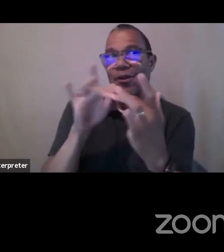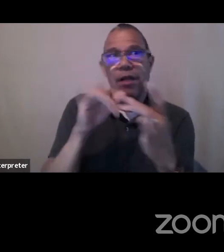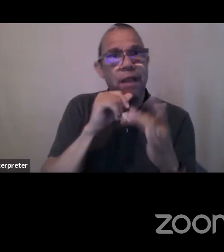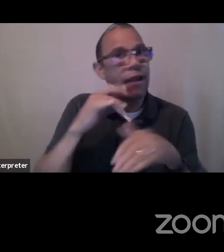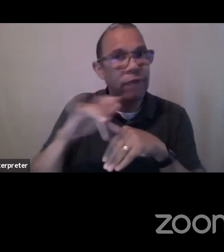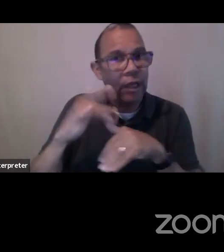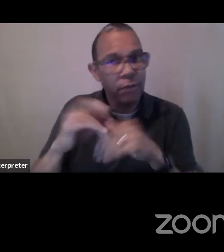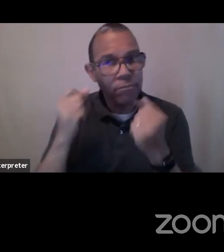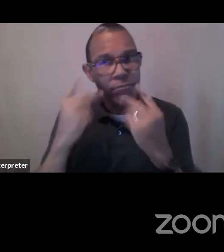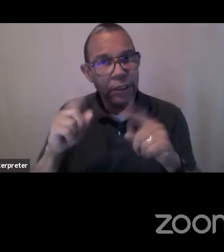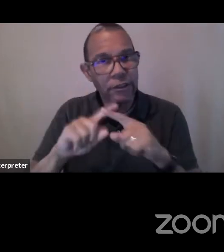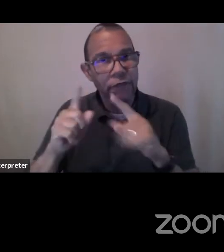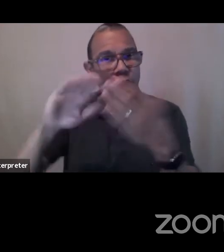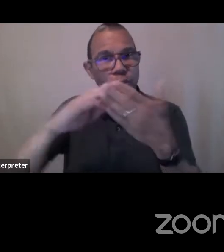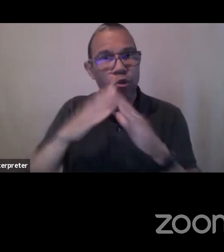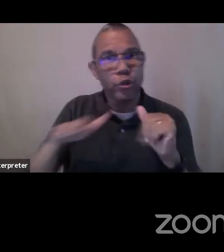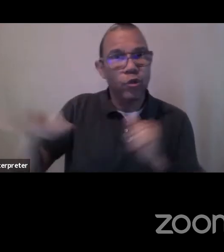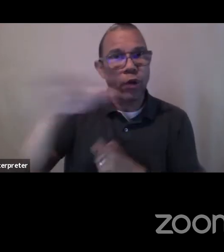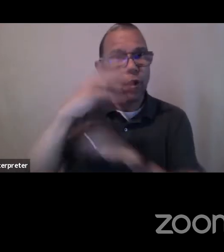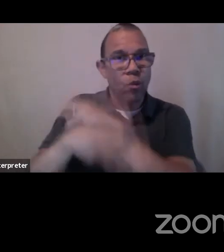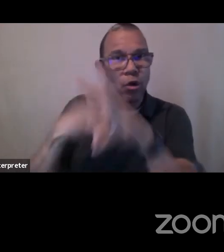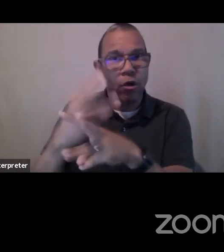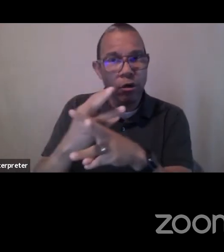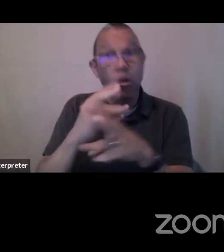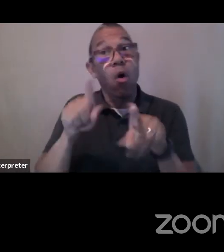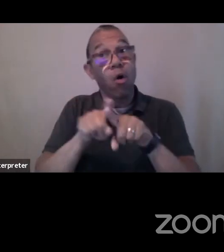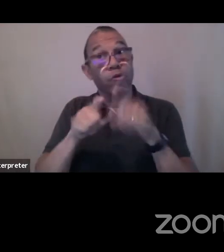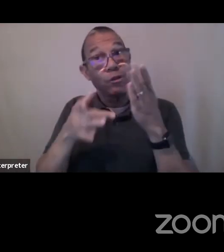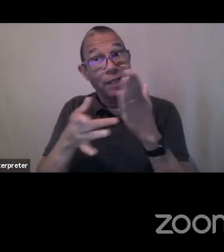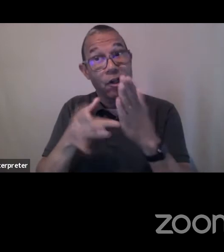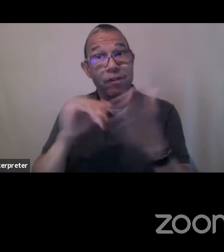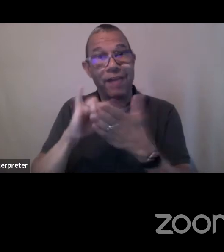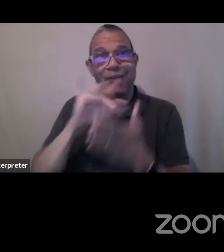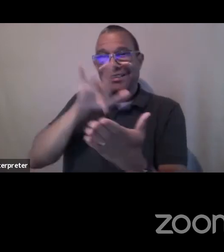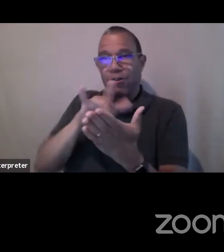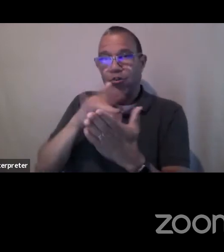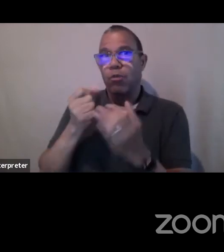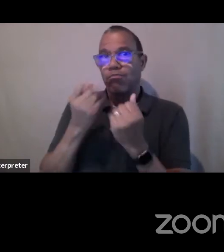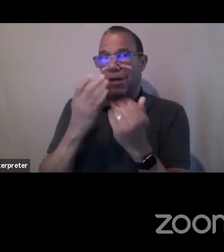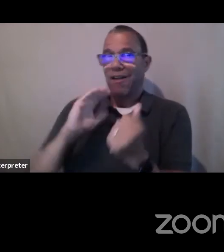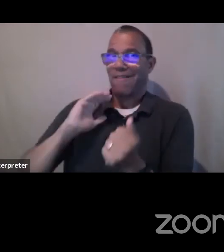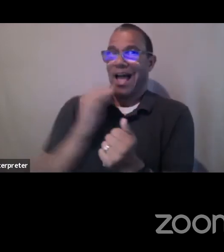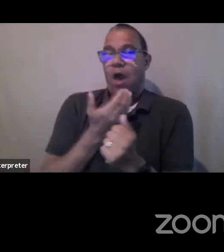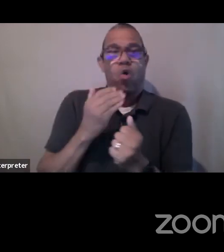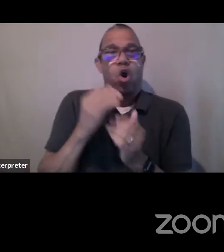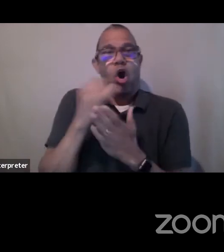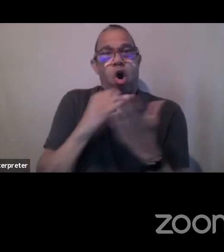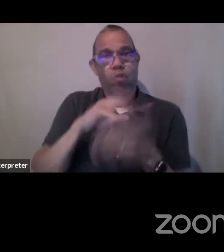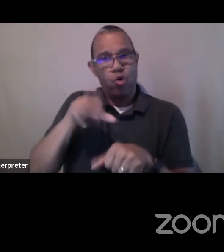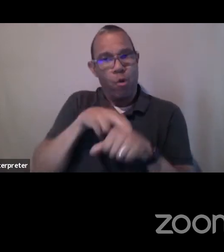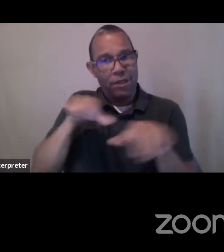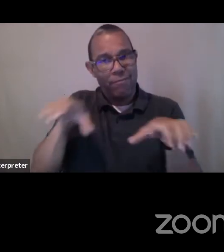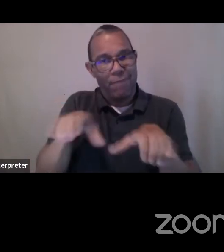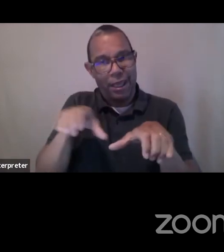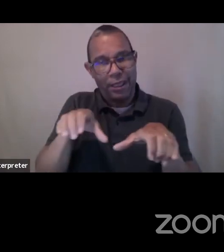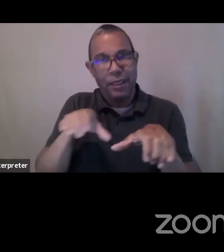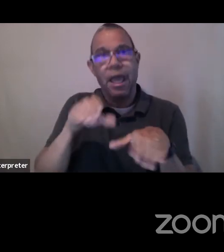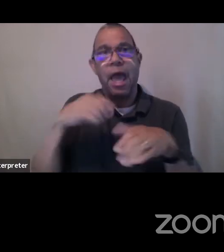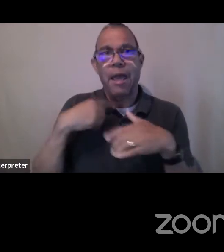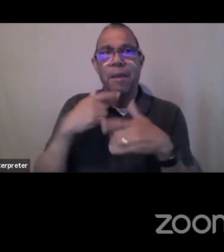Indigenous communities. Even the technologies that are central to much of the art we make leave significant carbon footprints,